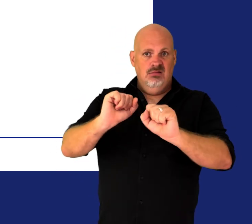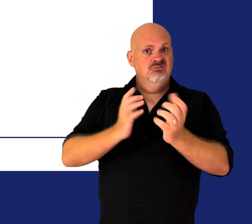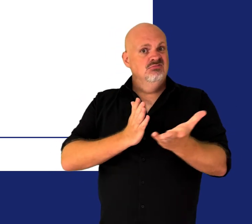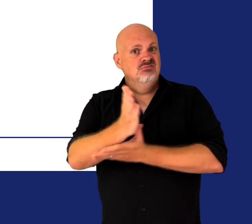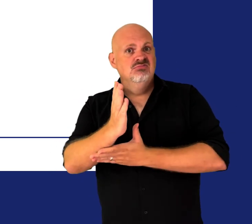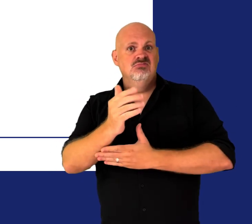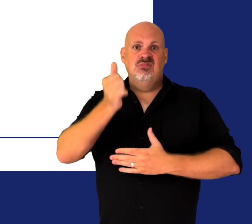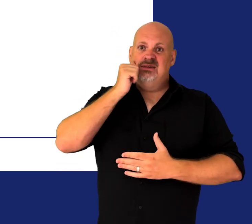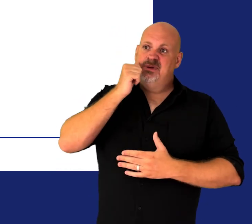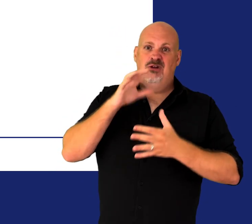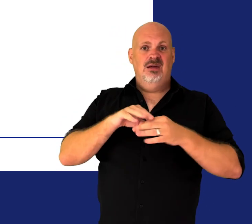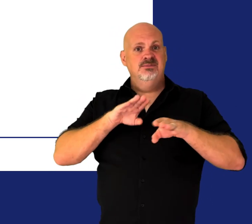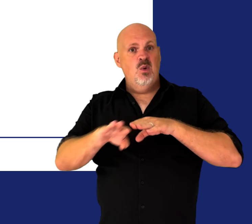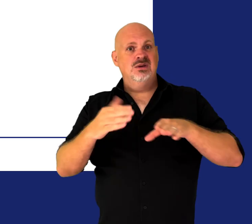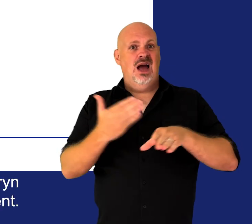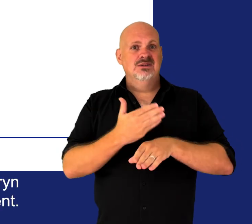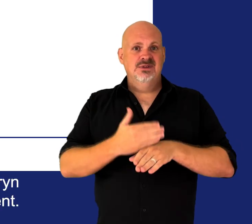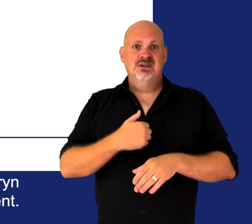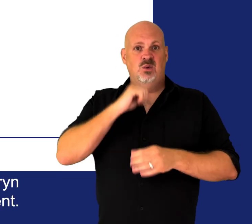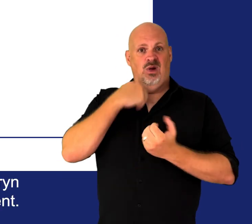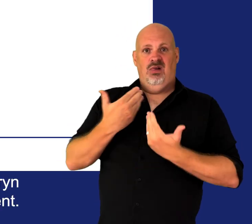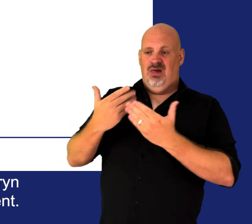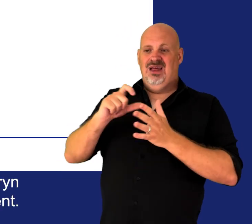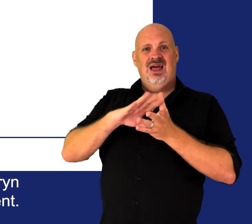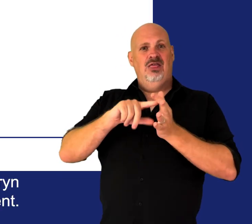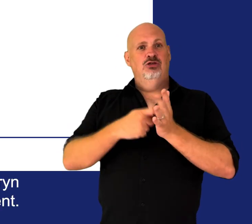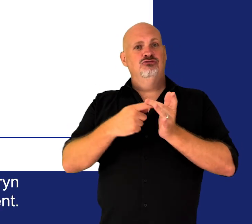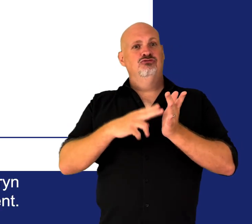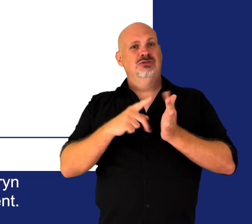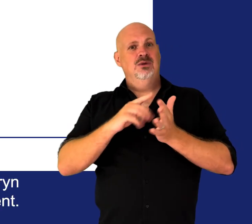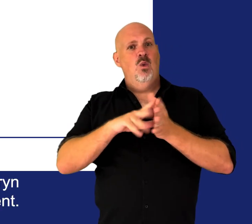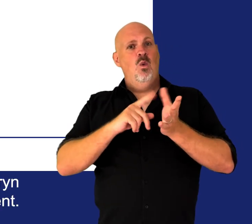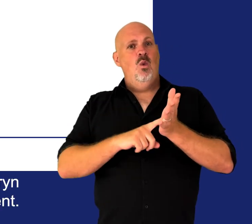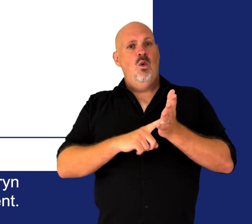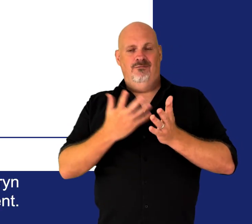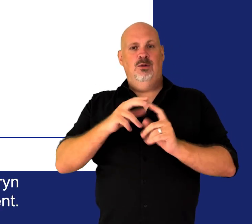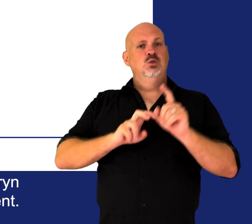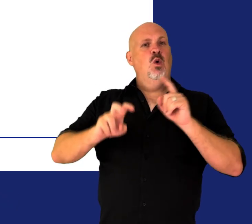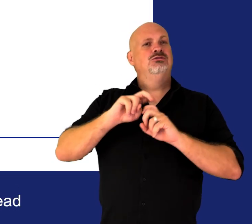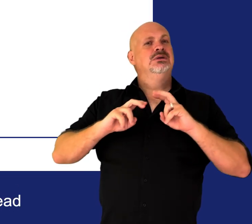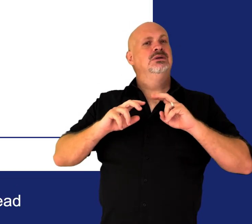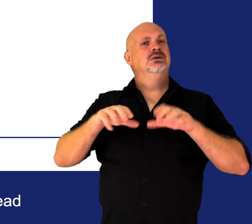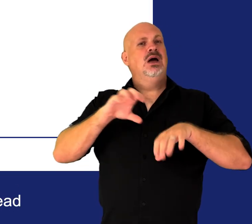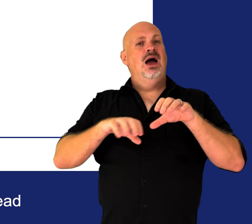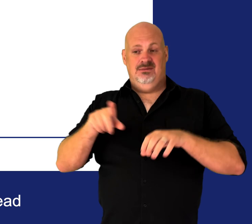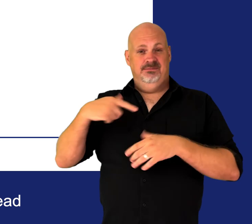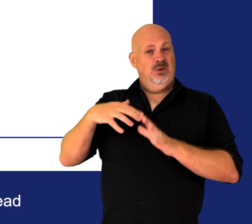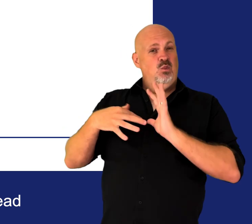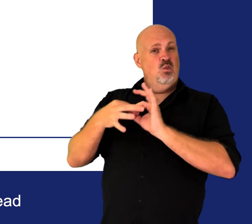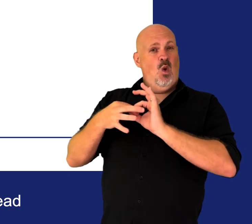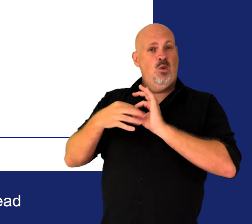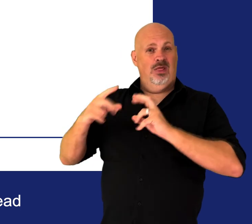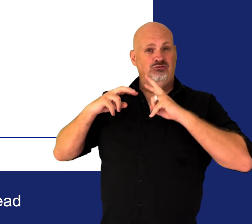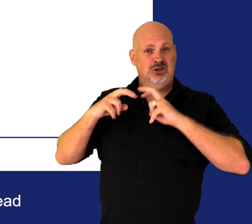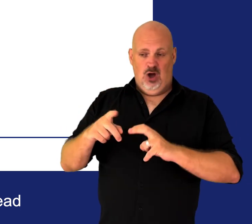lived experience of sport and activity. I'm going to be handing over to Catherine Hall from True Insight in a moment. Catherine, where I work together on